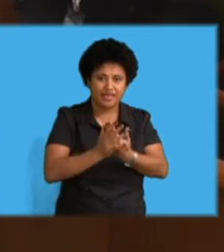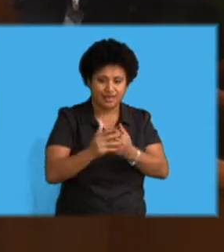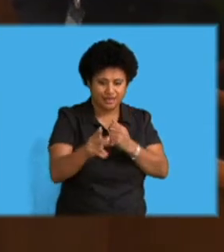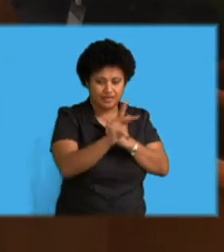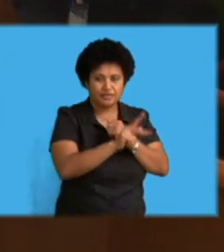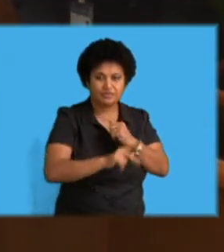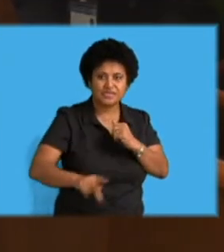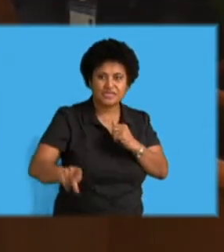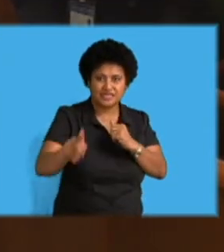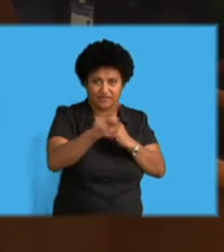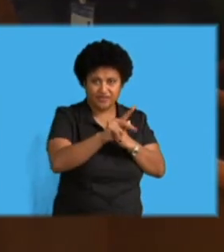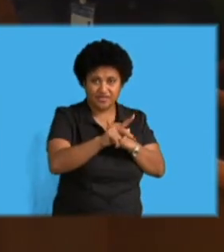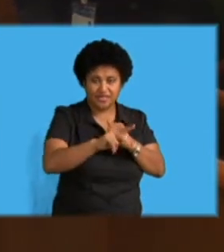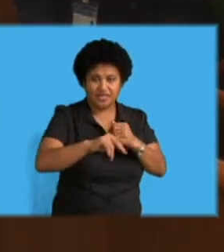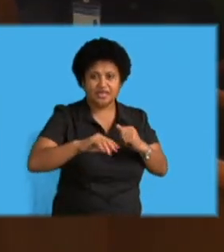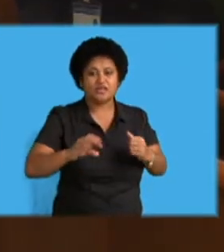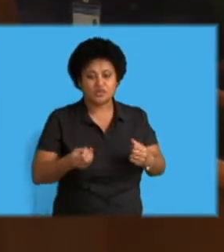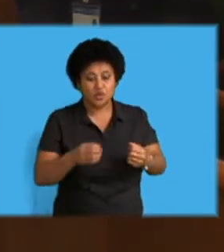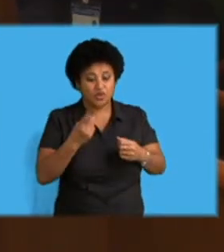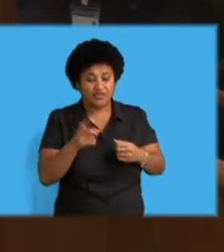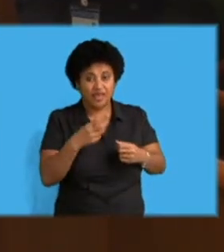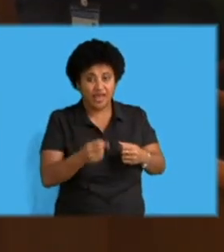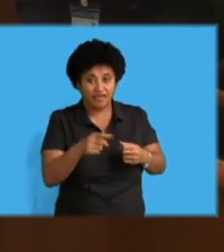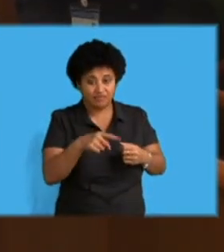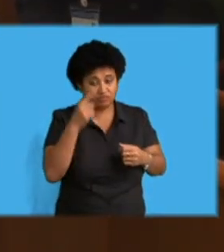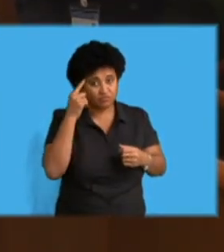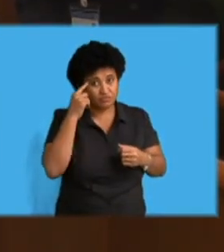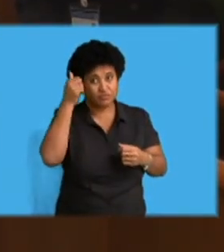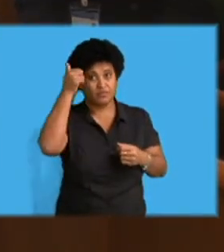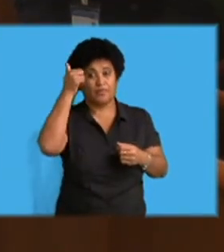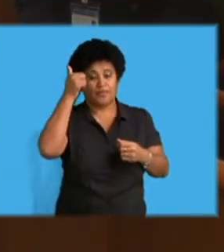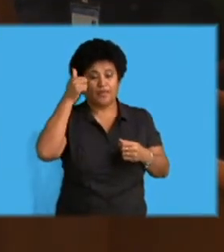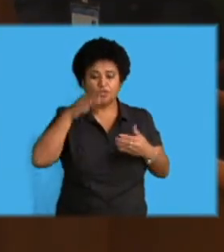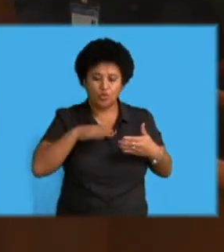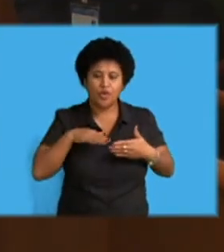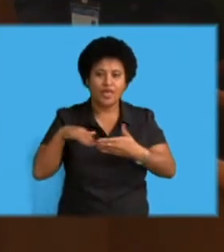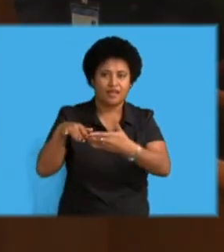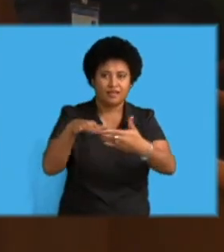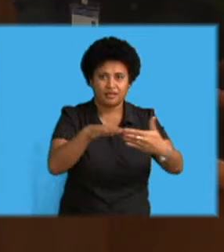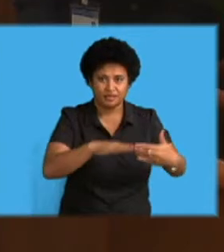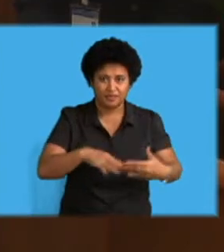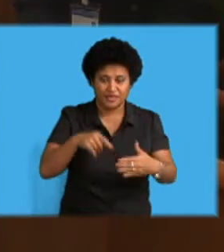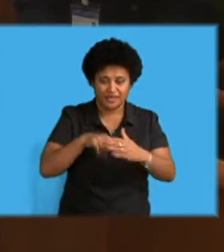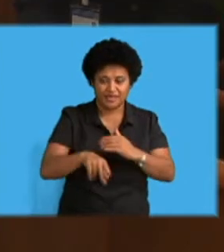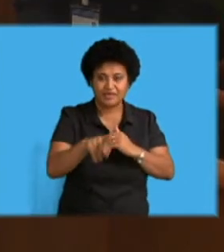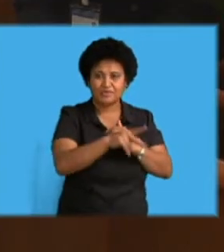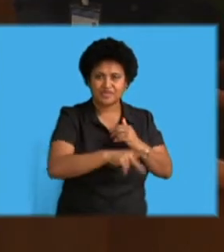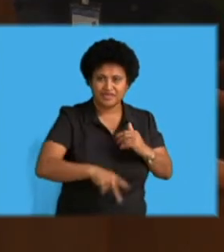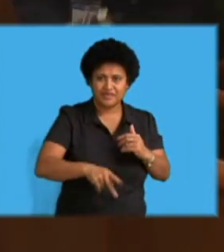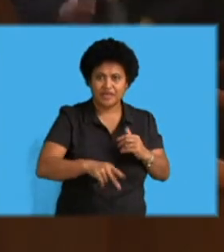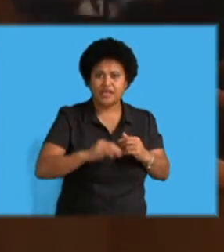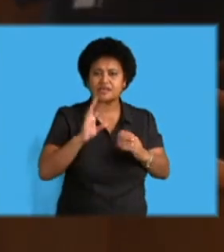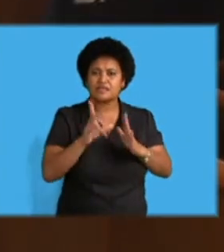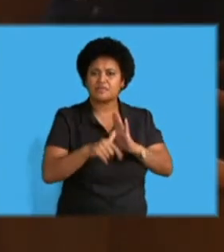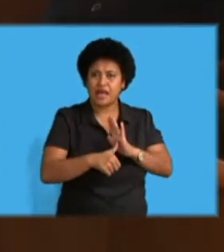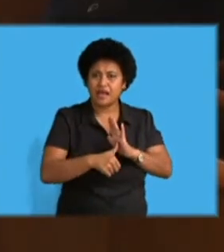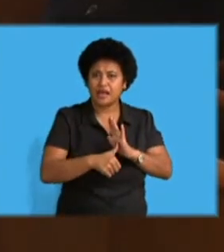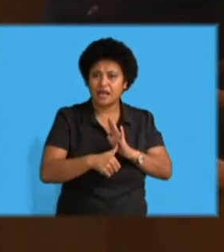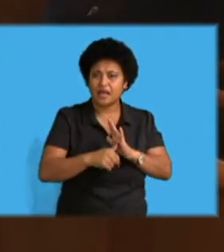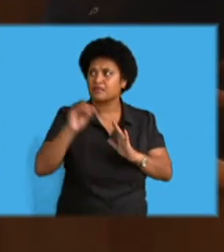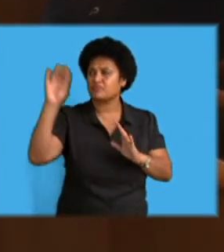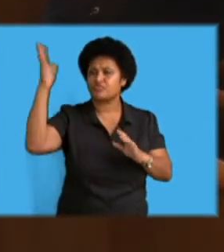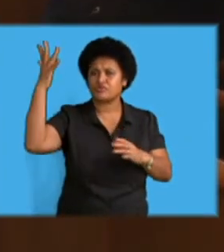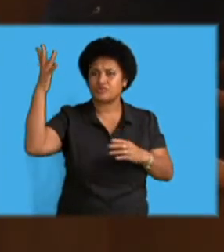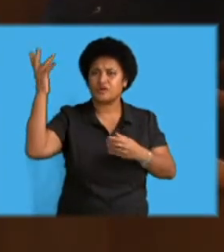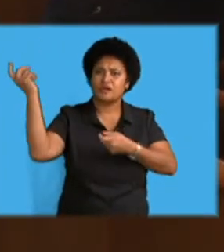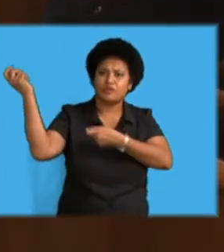of leveraging the localized expert and knowledge base within the region. Sometimes we find a lot of consultants can be brought by the different